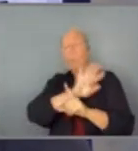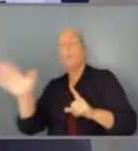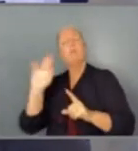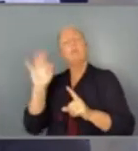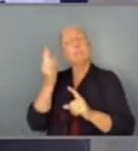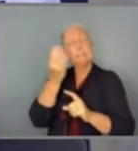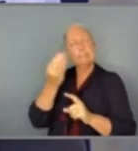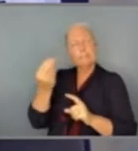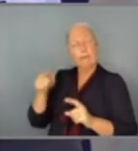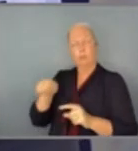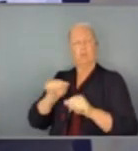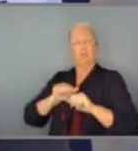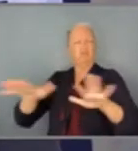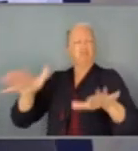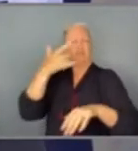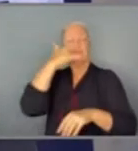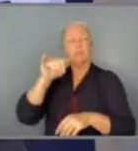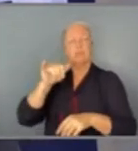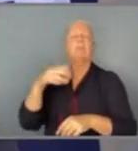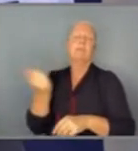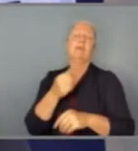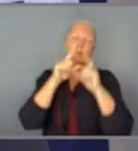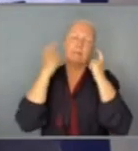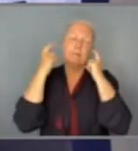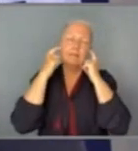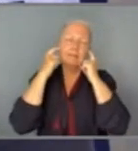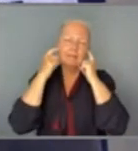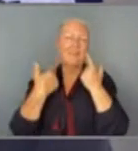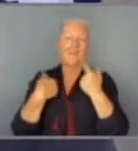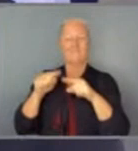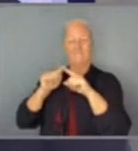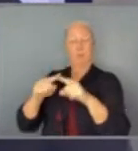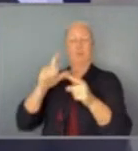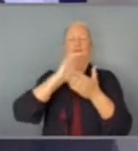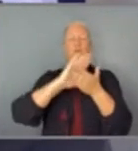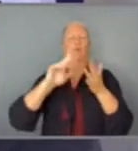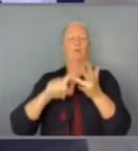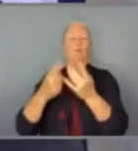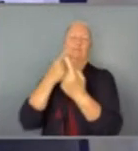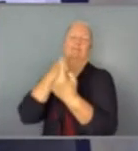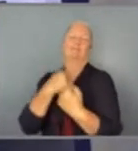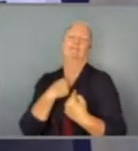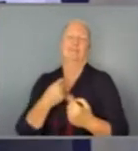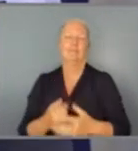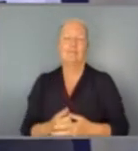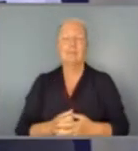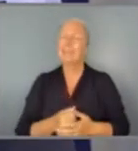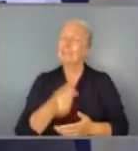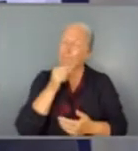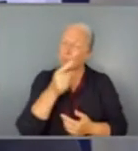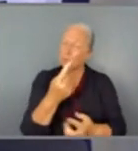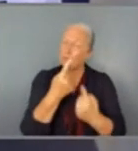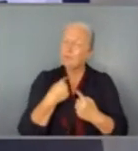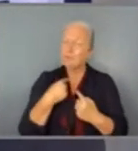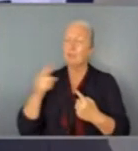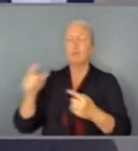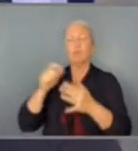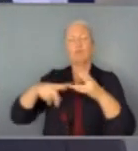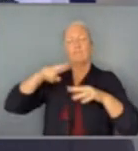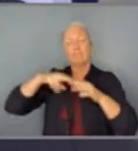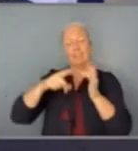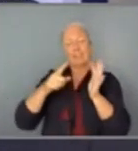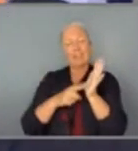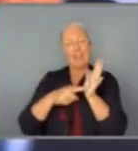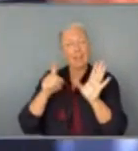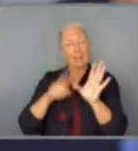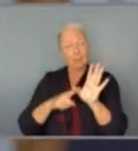out to the premiers and chief ministers. Sorry, can I clarify what the advice is, Professor Kelly? Is the advice for a mandate, or is